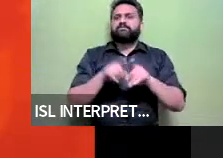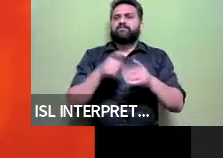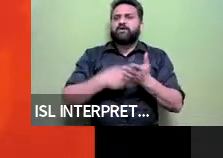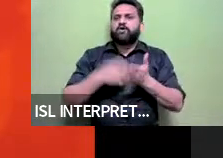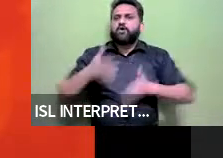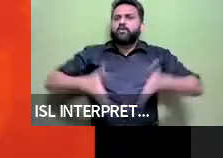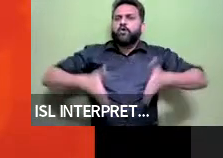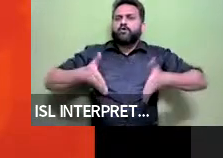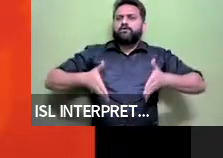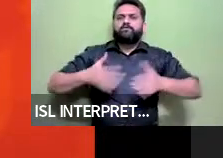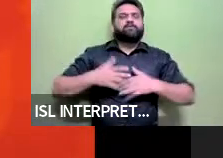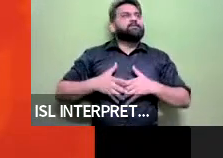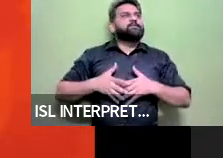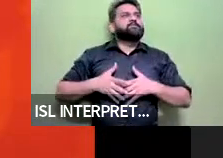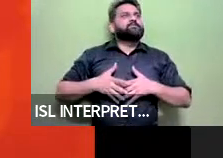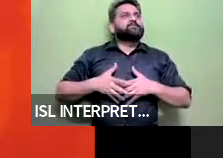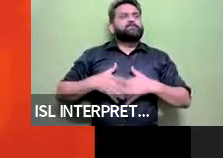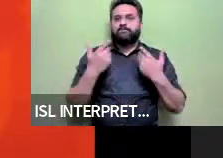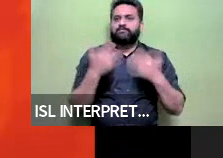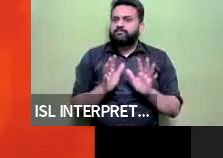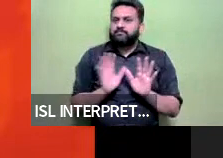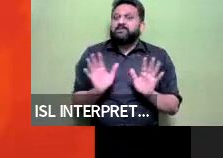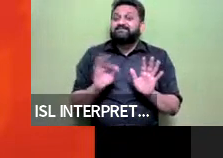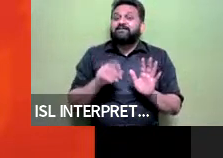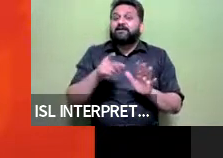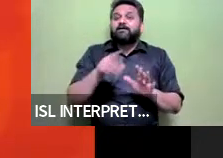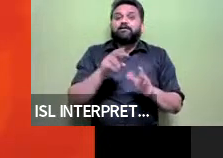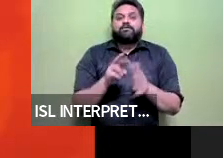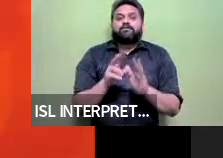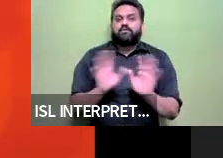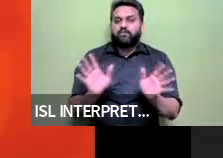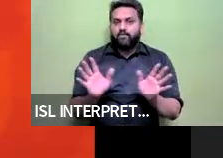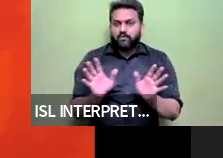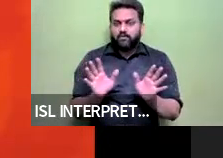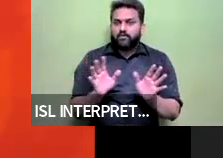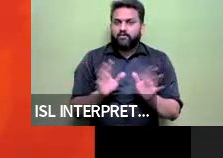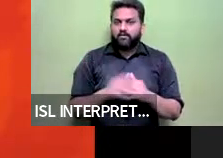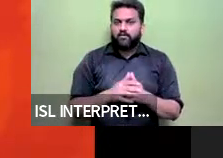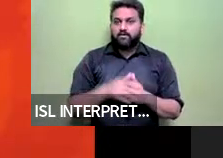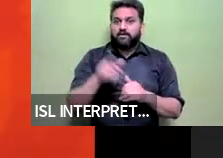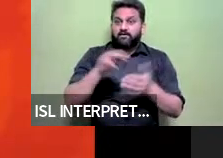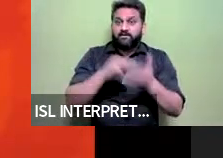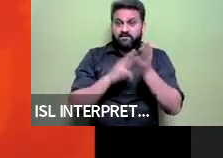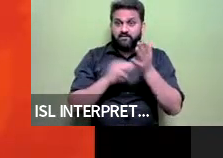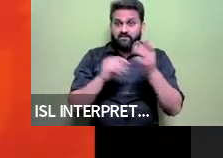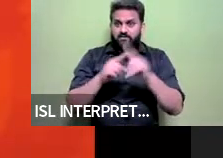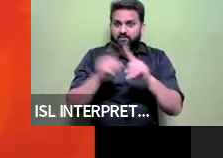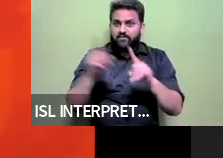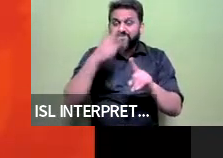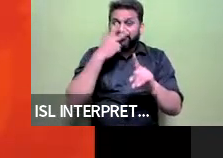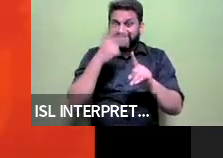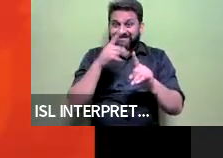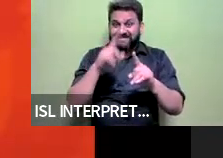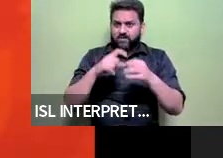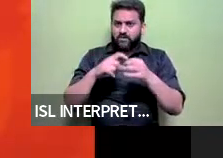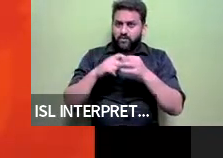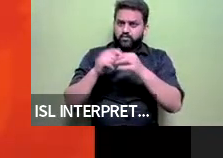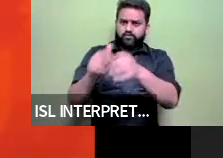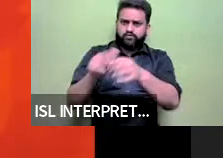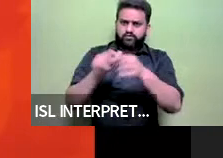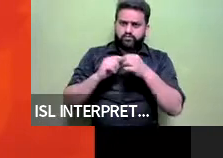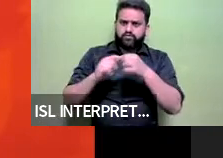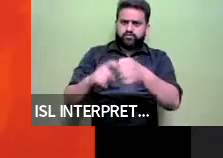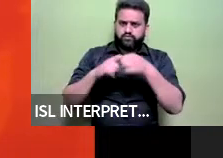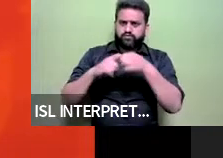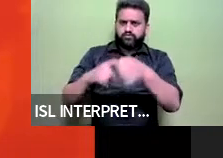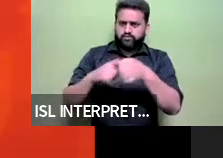whether they understood it or not, that's the problem. Therefore, in the moot, you will find the questions are asked, and